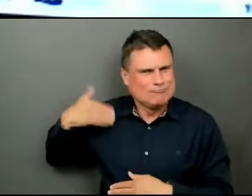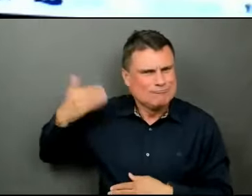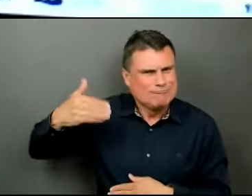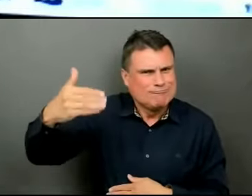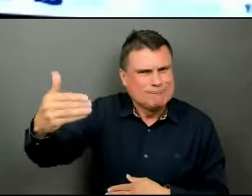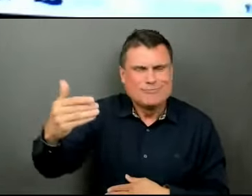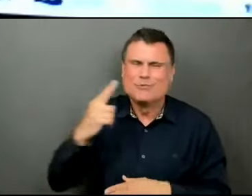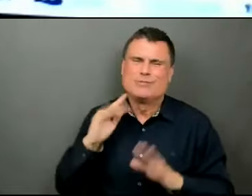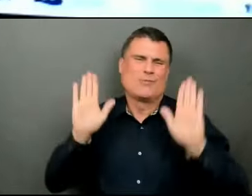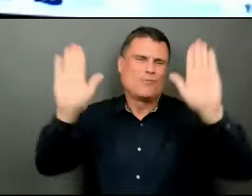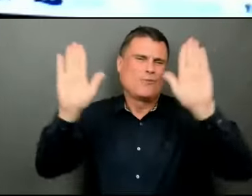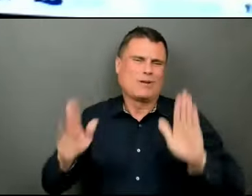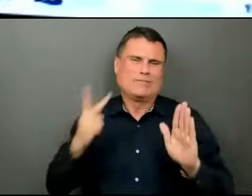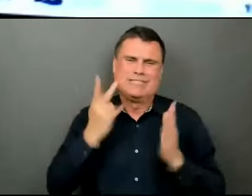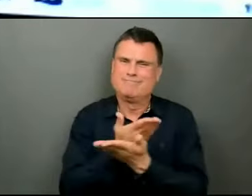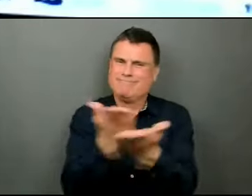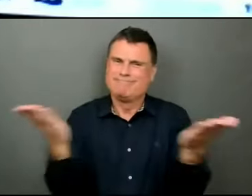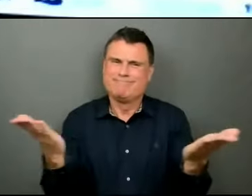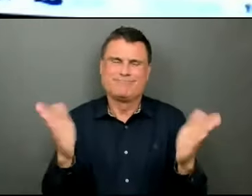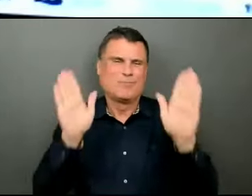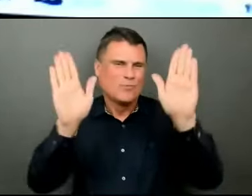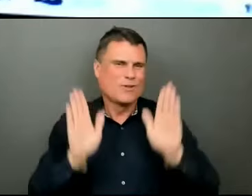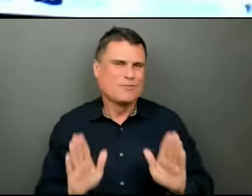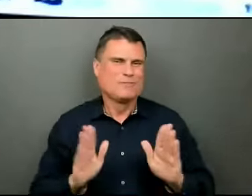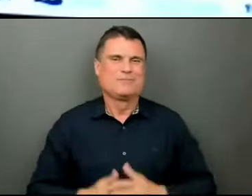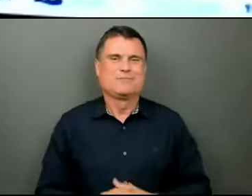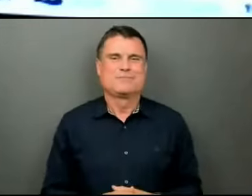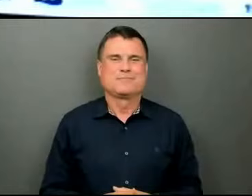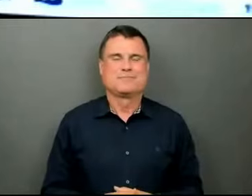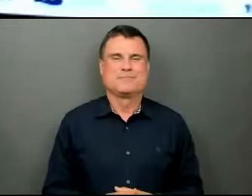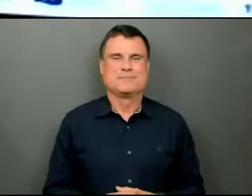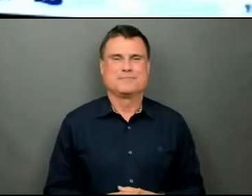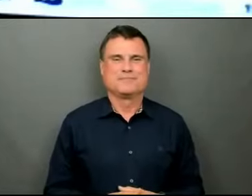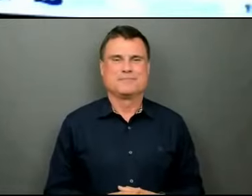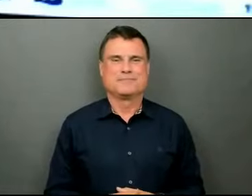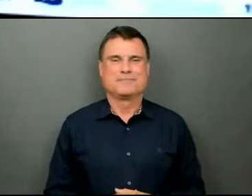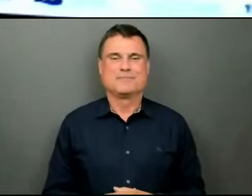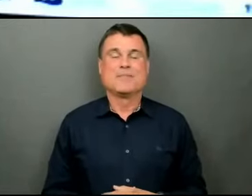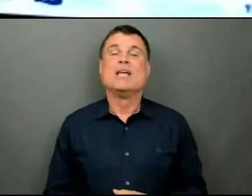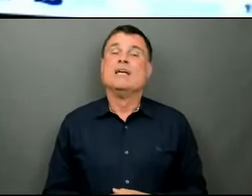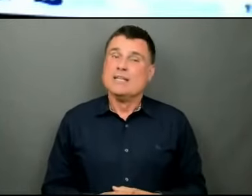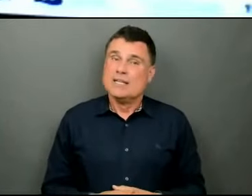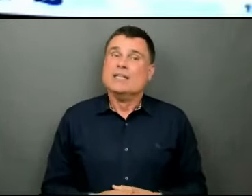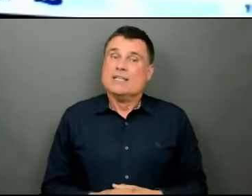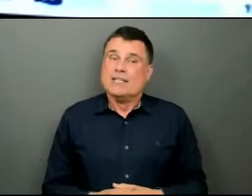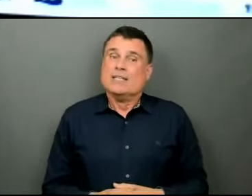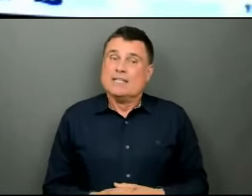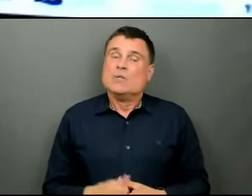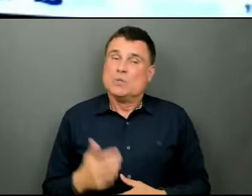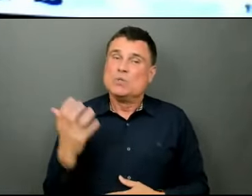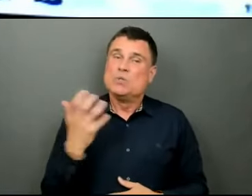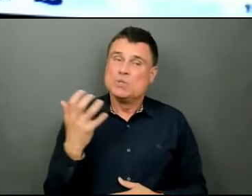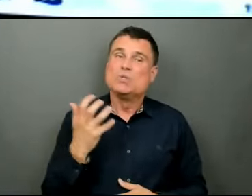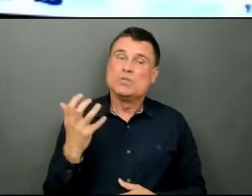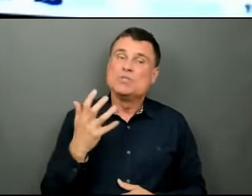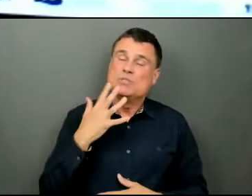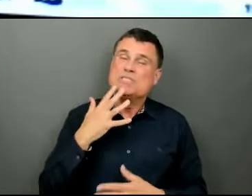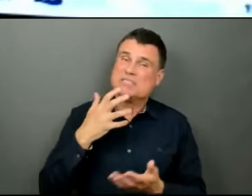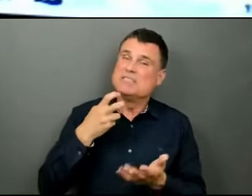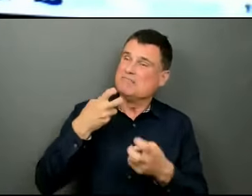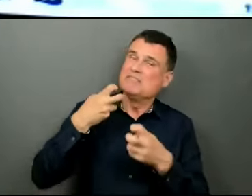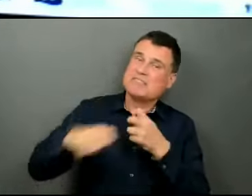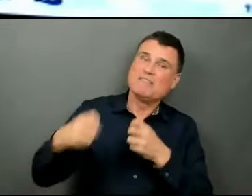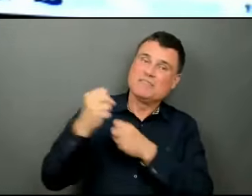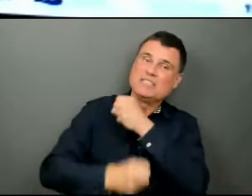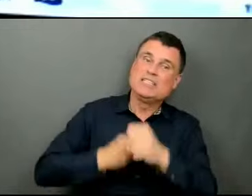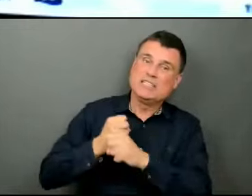number of other ministers. Look, it's been a really hard time. I don't think there's any way to sugarcoat